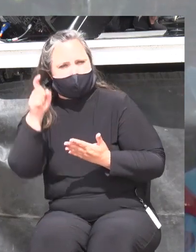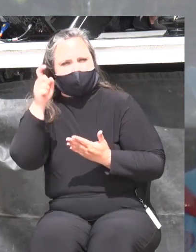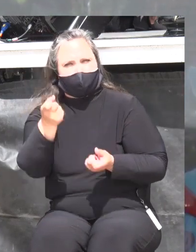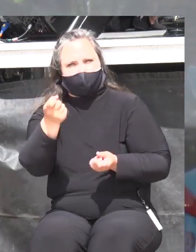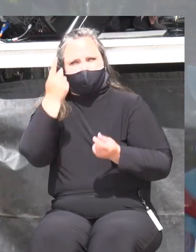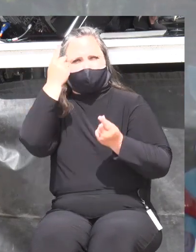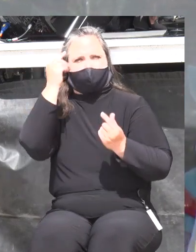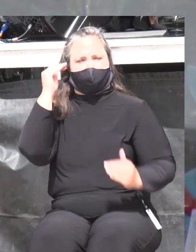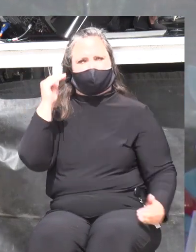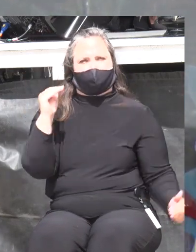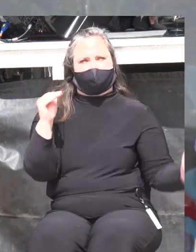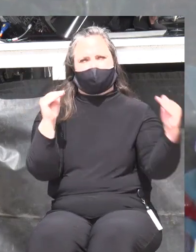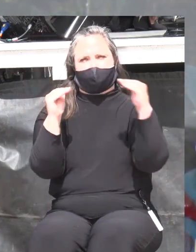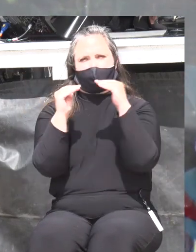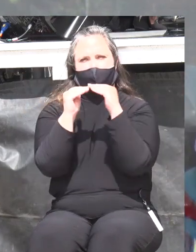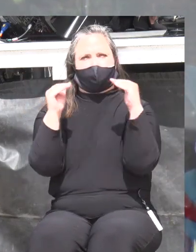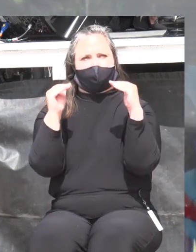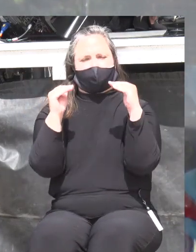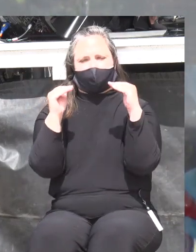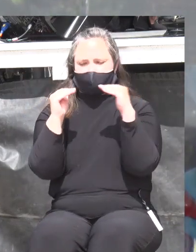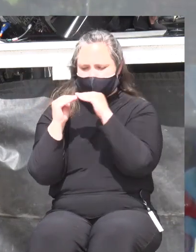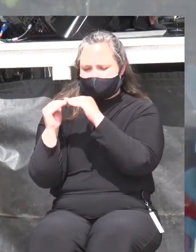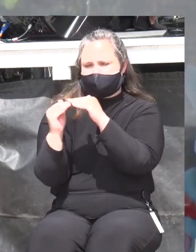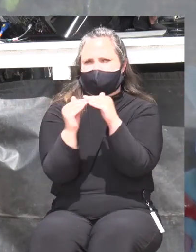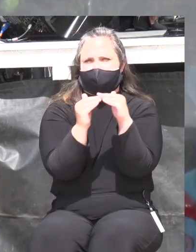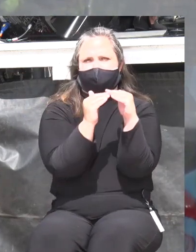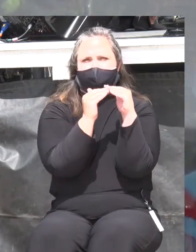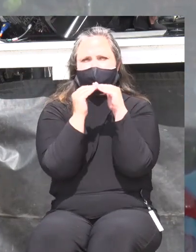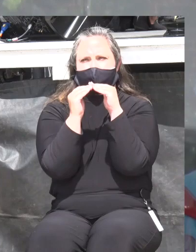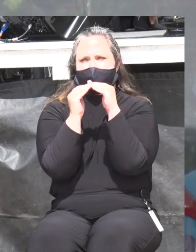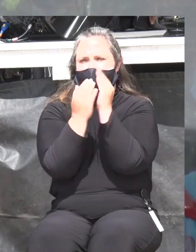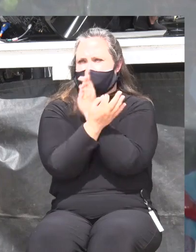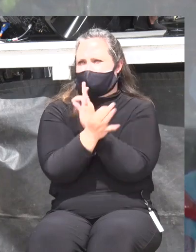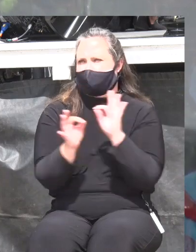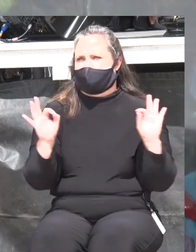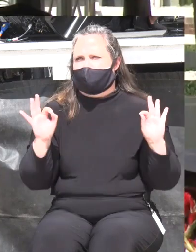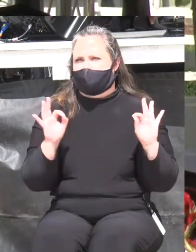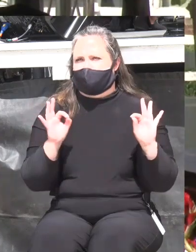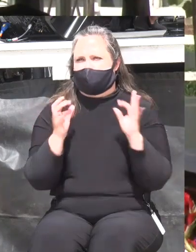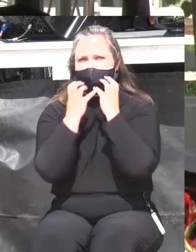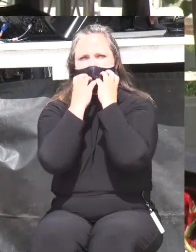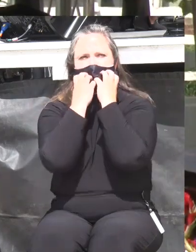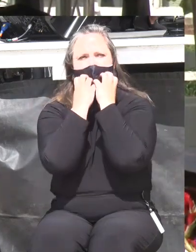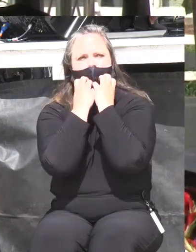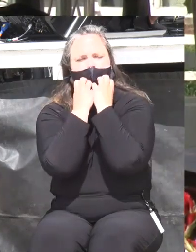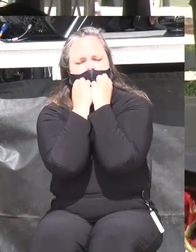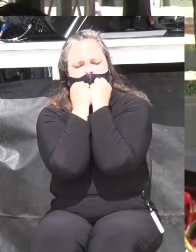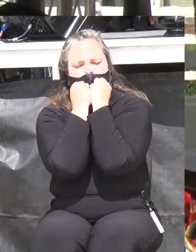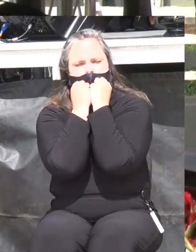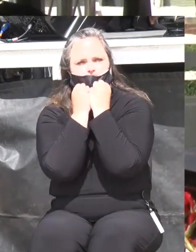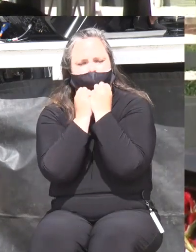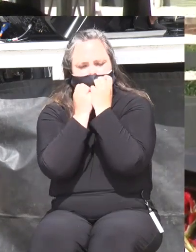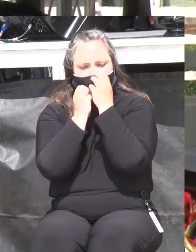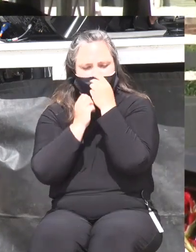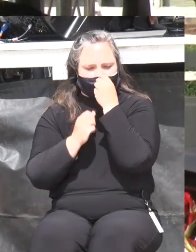of justice and equity and freedom. Last year, this